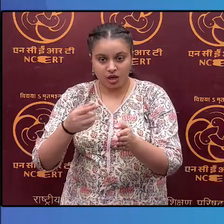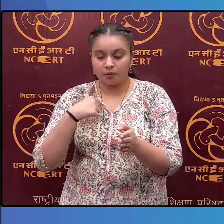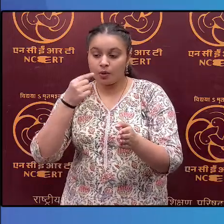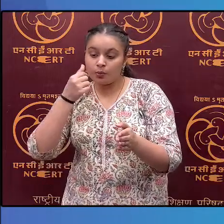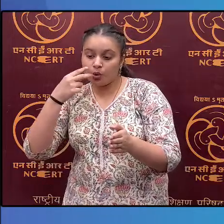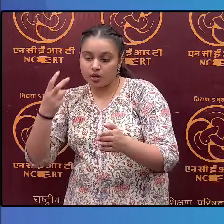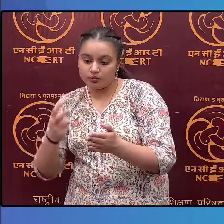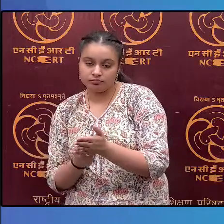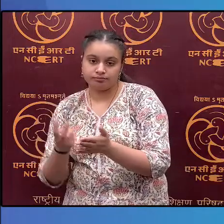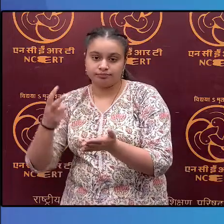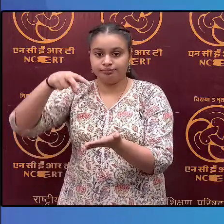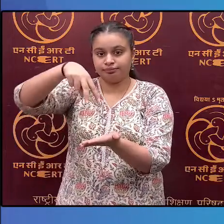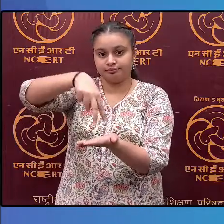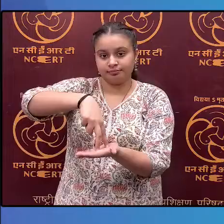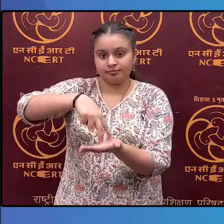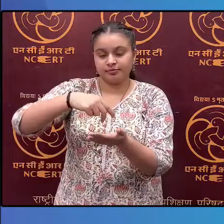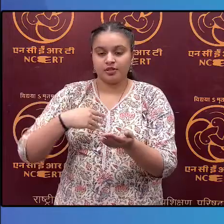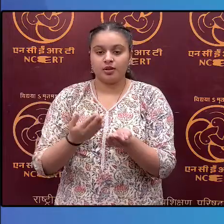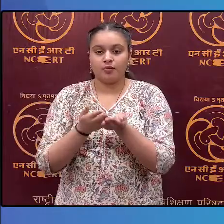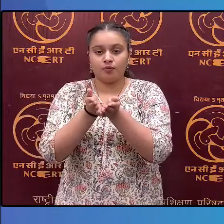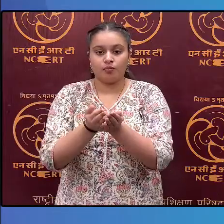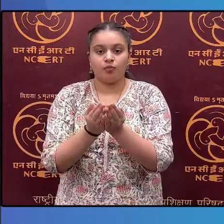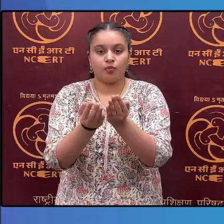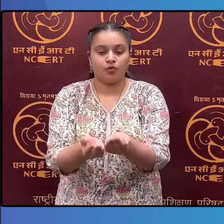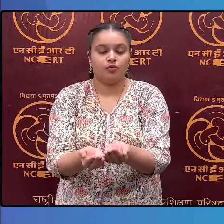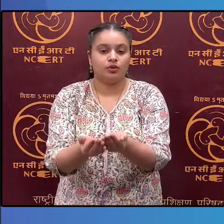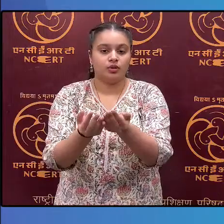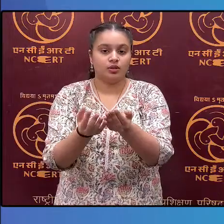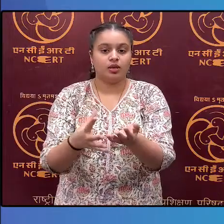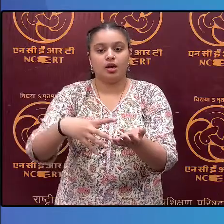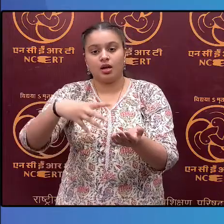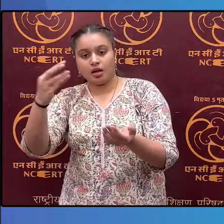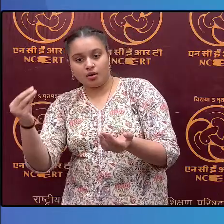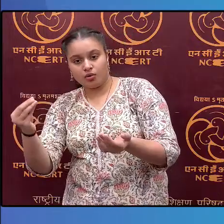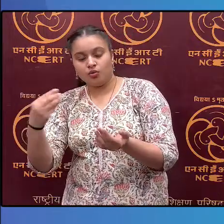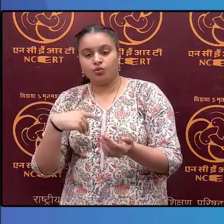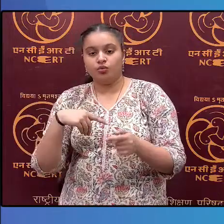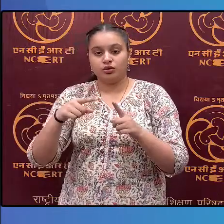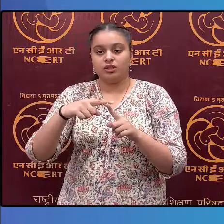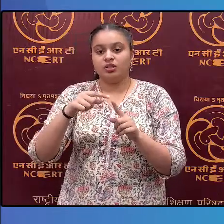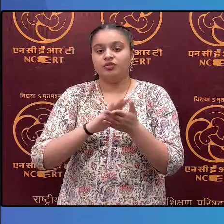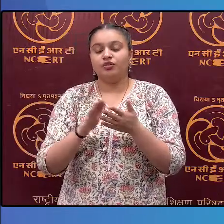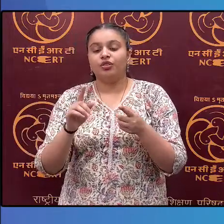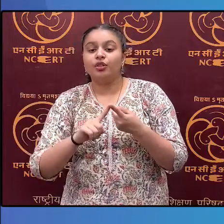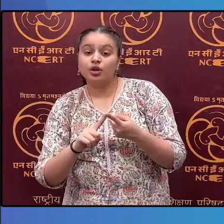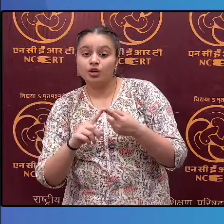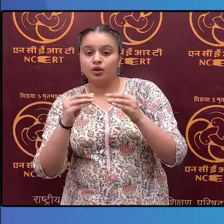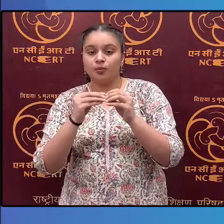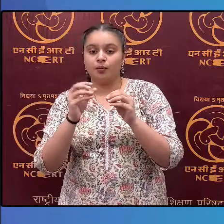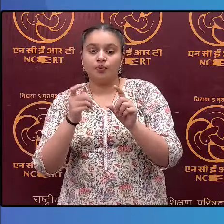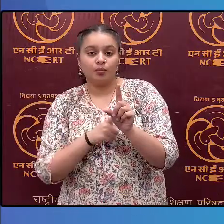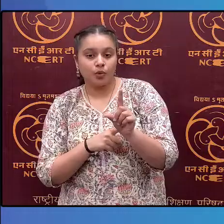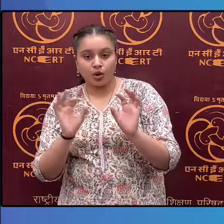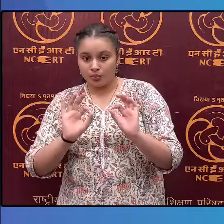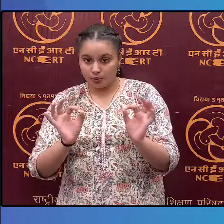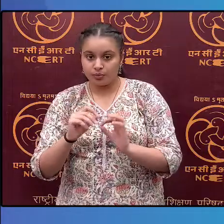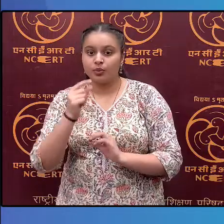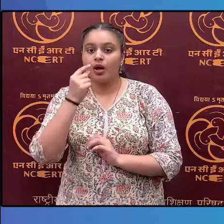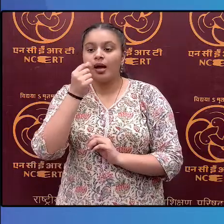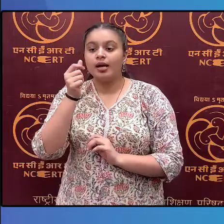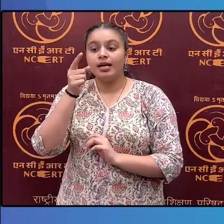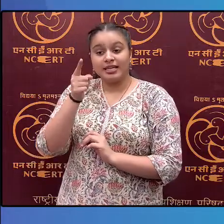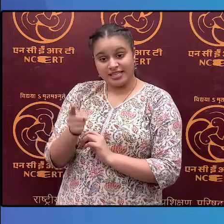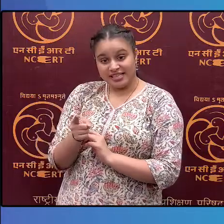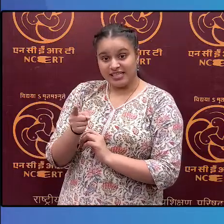boat out. Now, in the next sentence, instead of saying the boy, we used he. He gave it